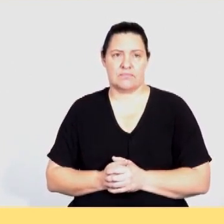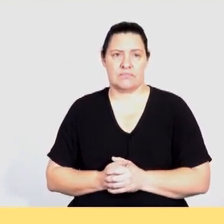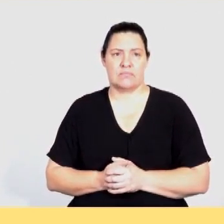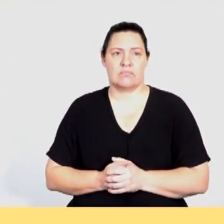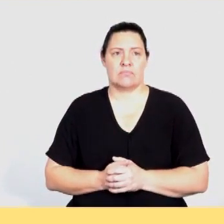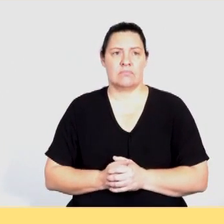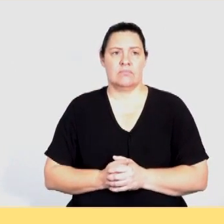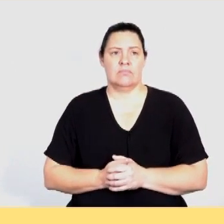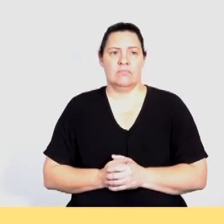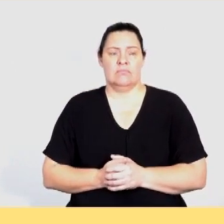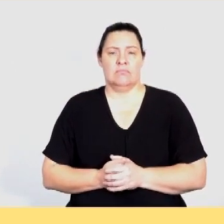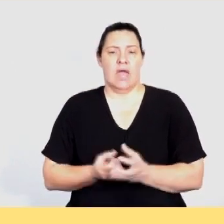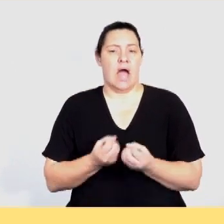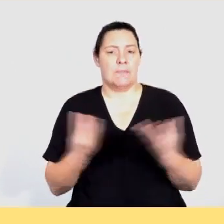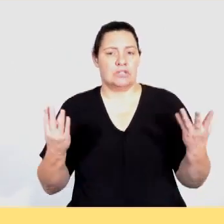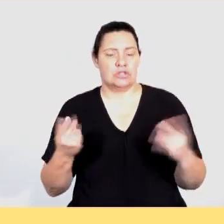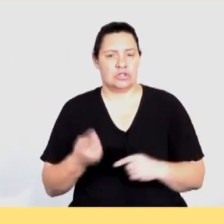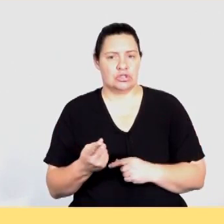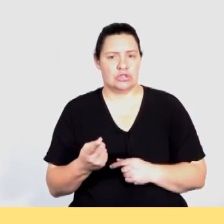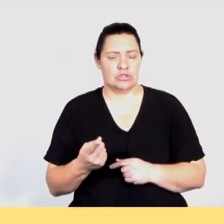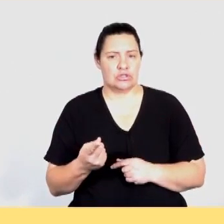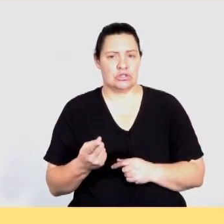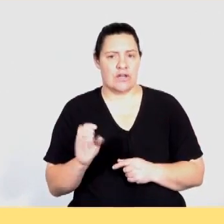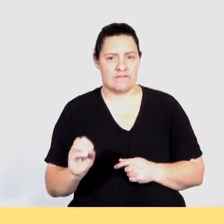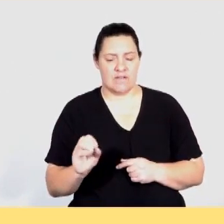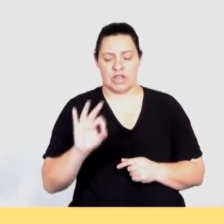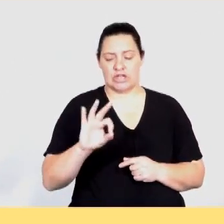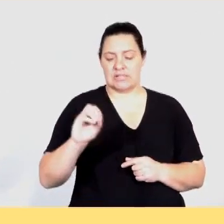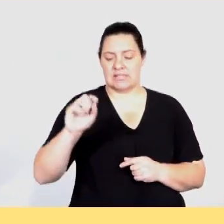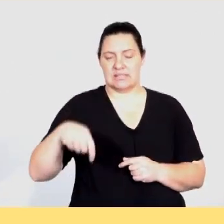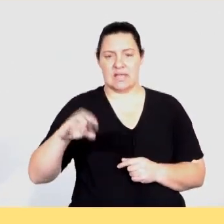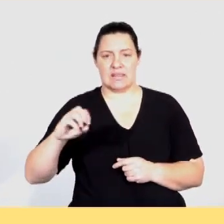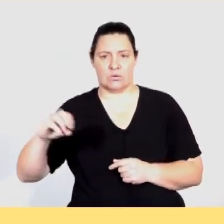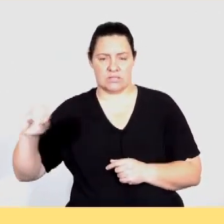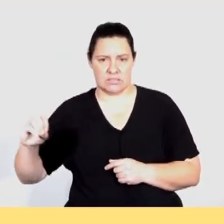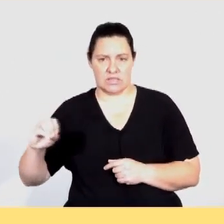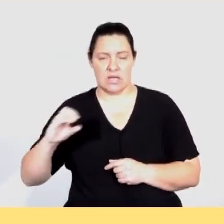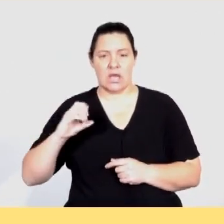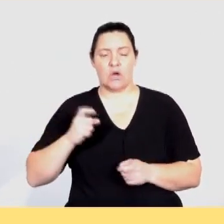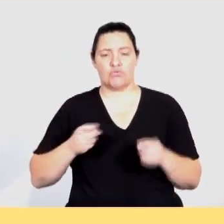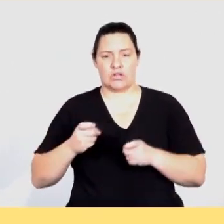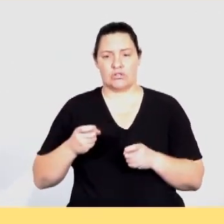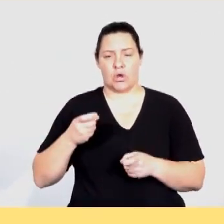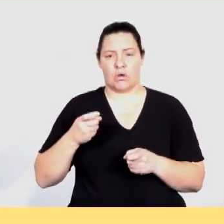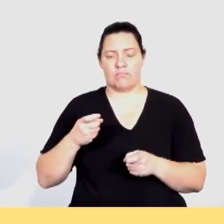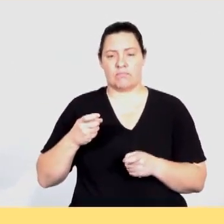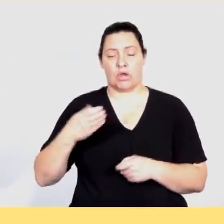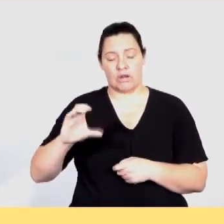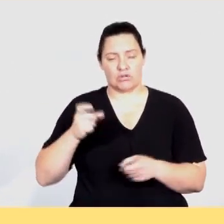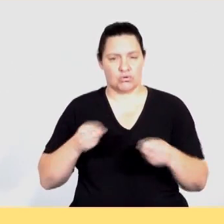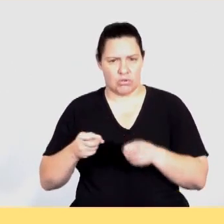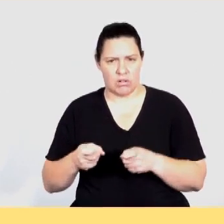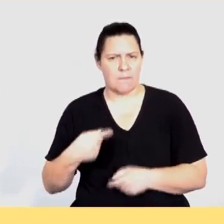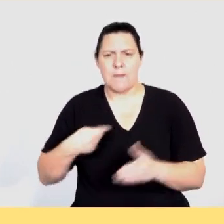Traders. All right. How much do I have here? 30,000. Creditors control,